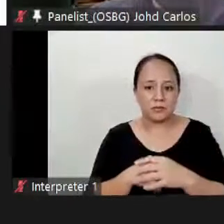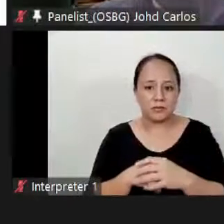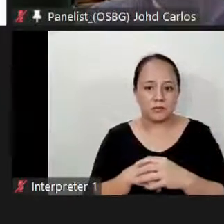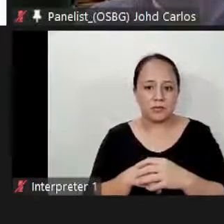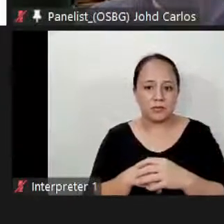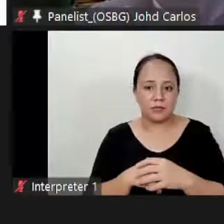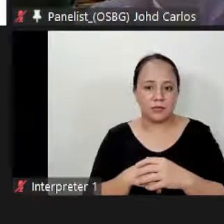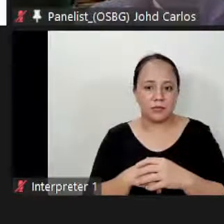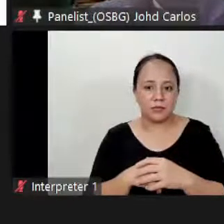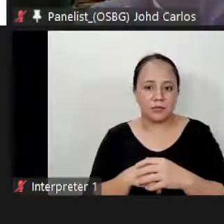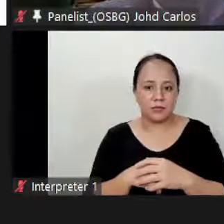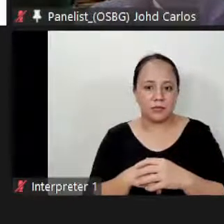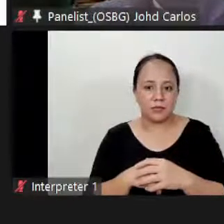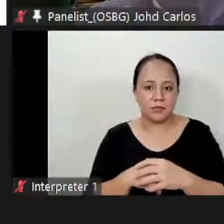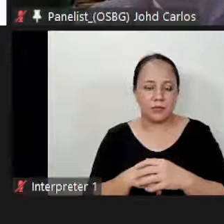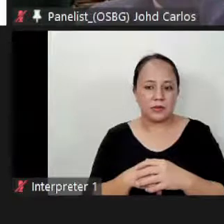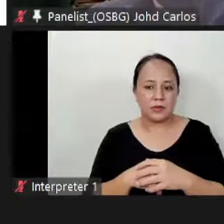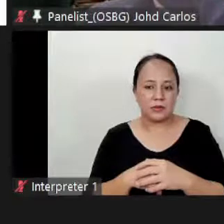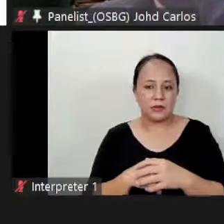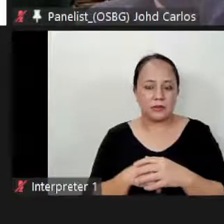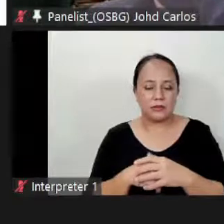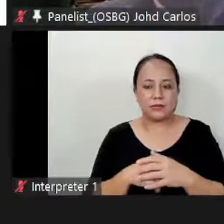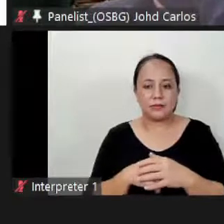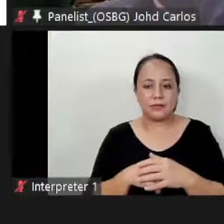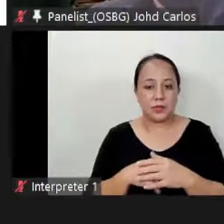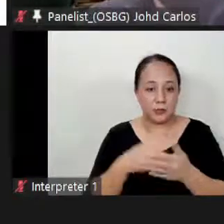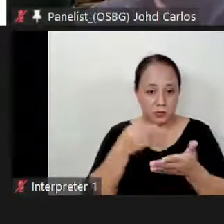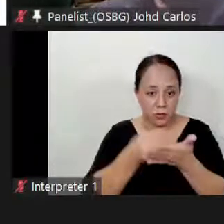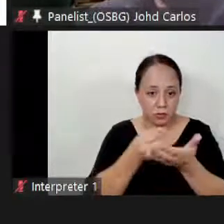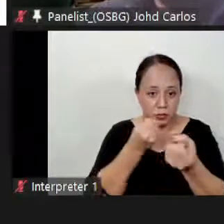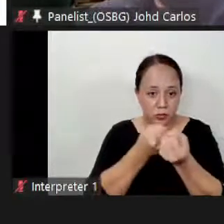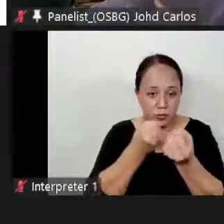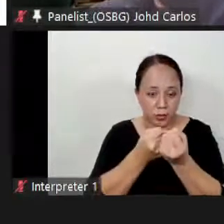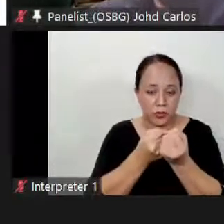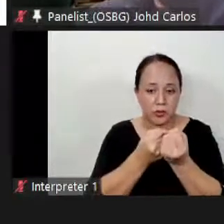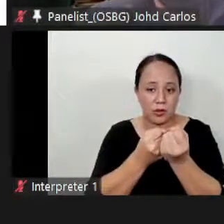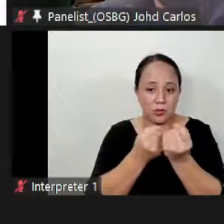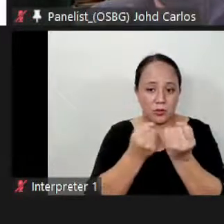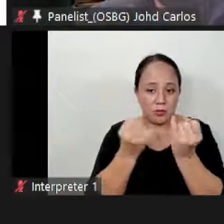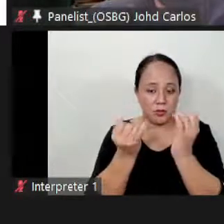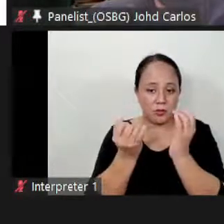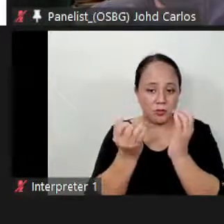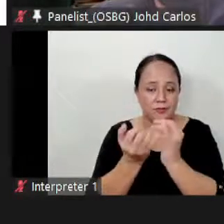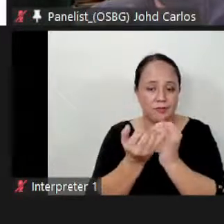we cannot expect yet that the fund can support a per consult